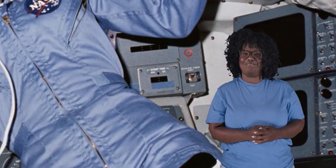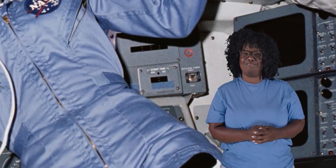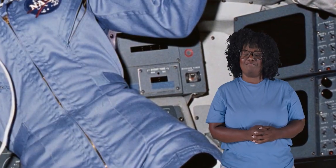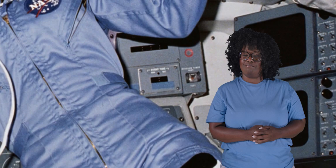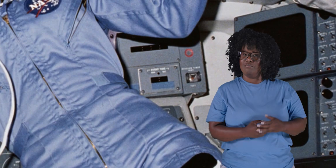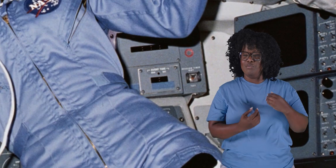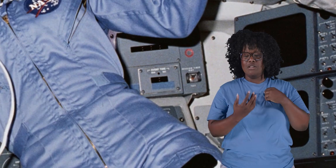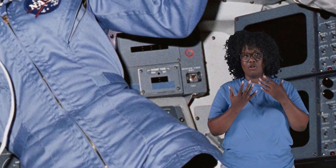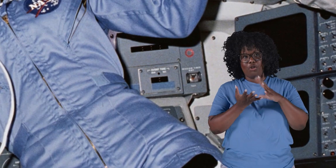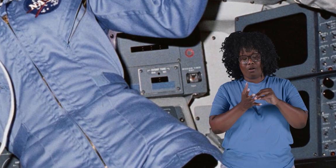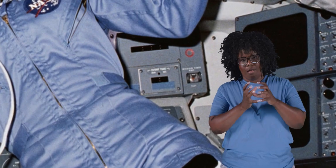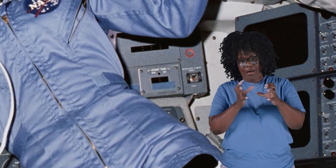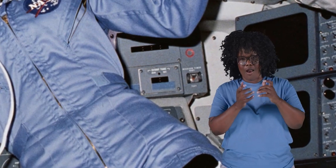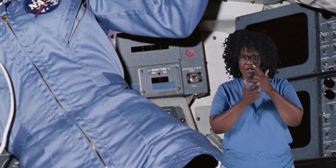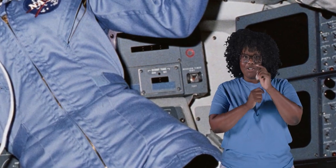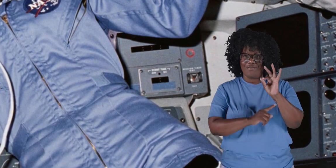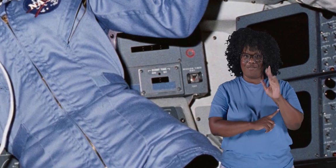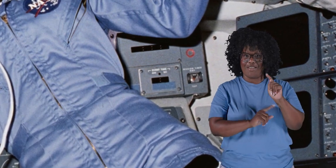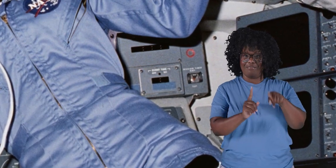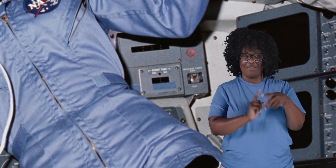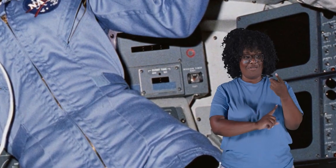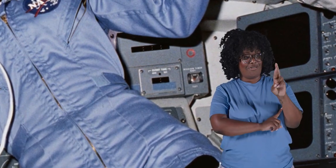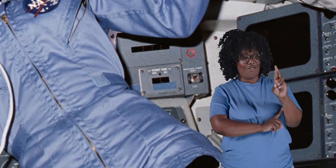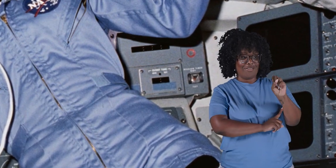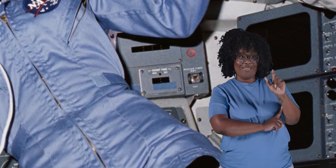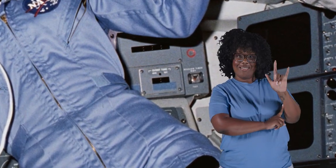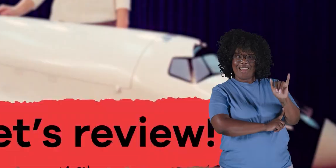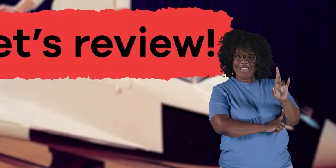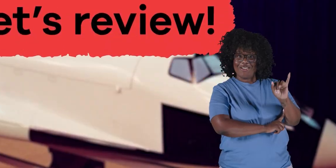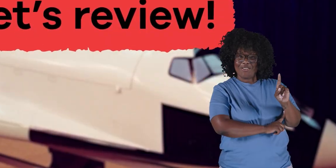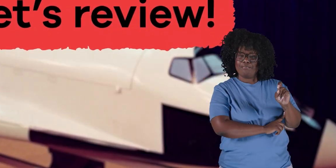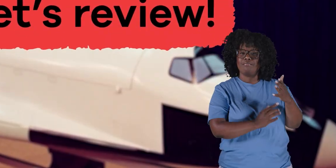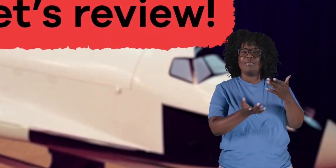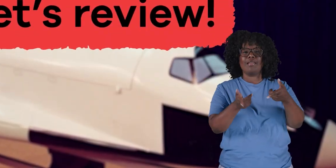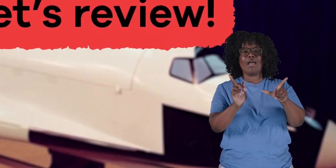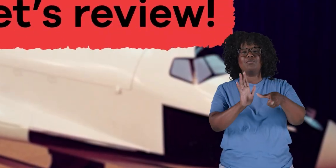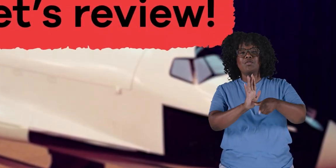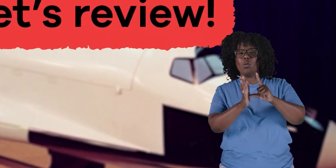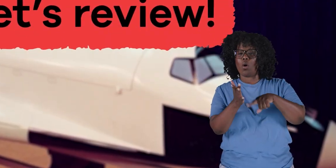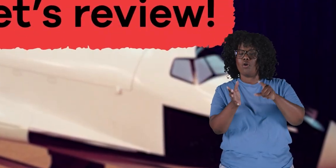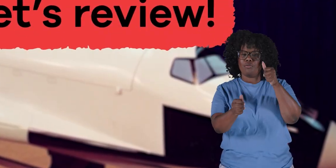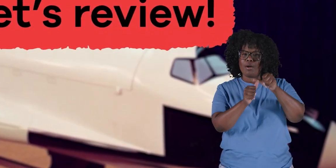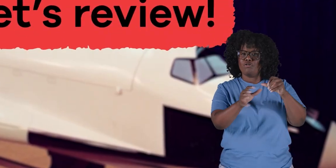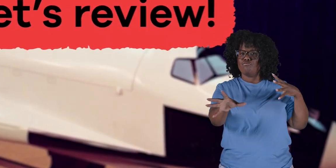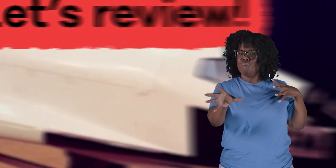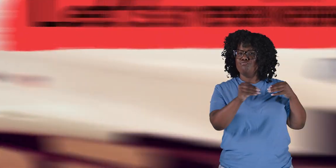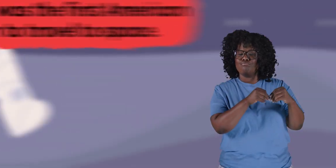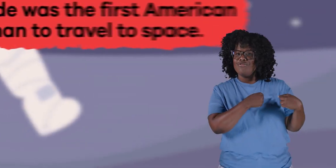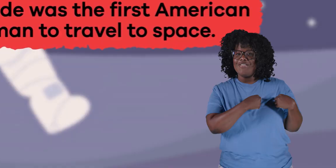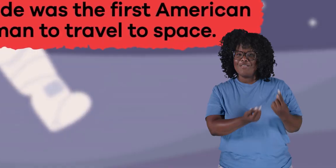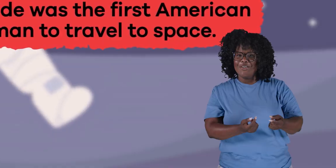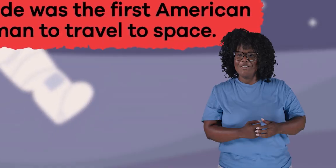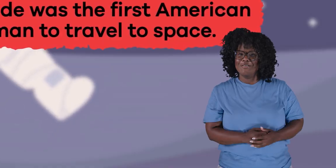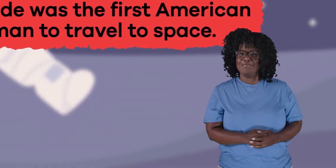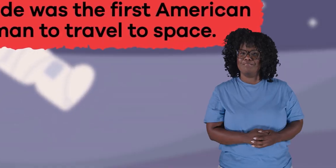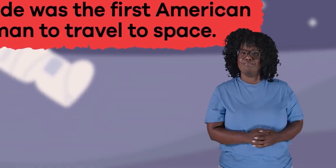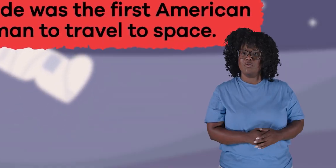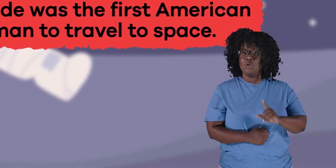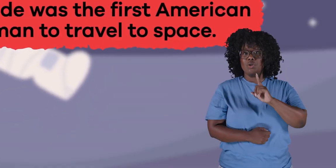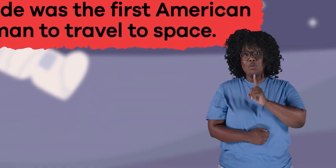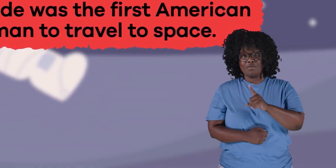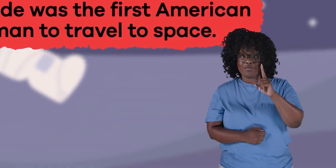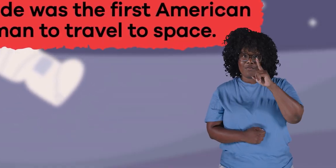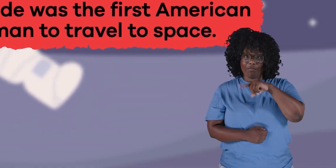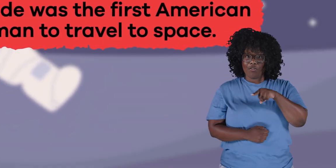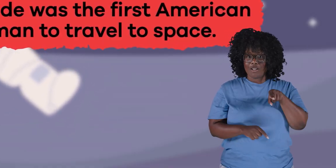We have learned a lot of interesting facts about Dr. Sally Ride. Let's review to see what you remember. True or